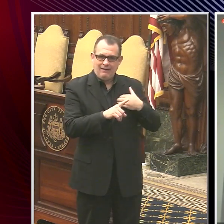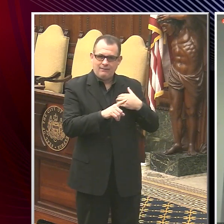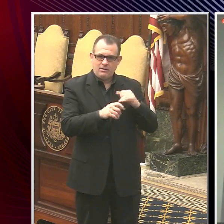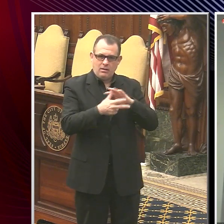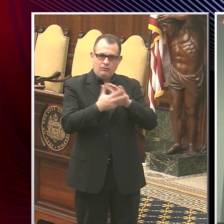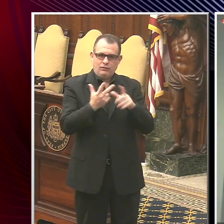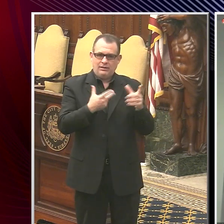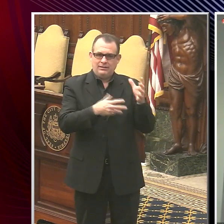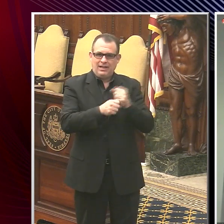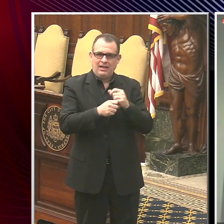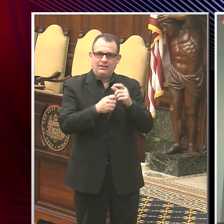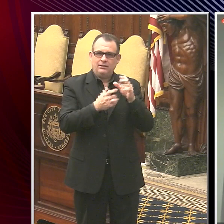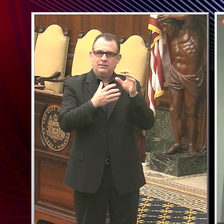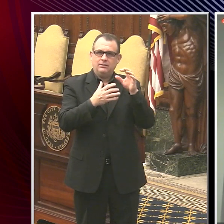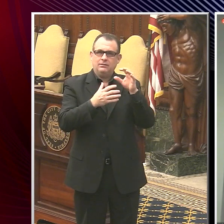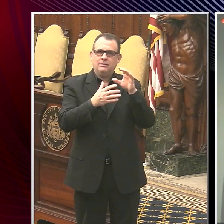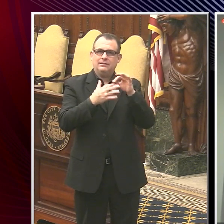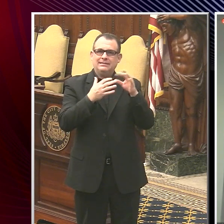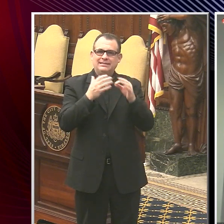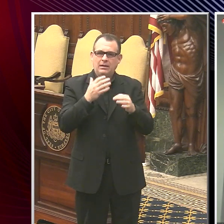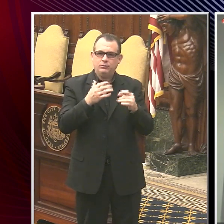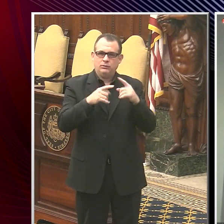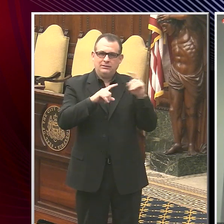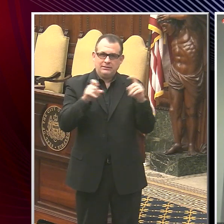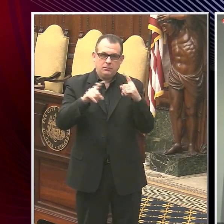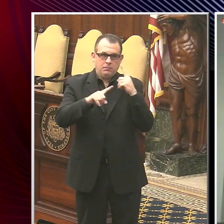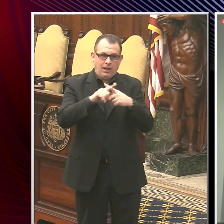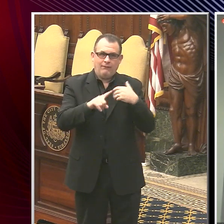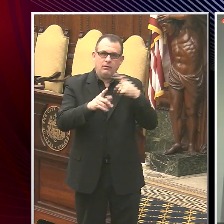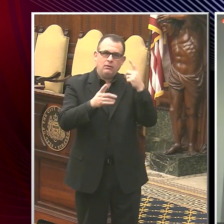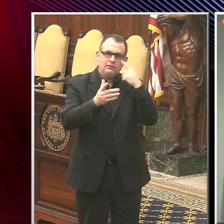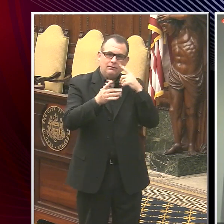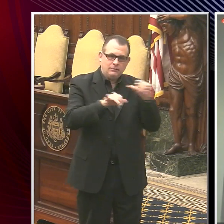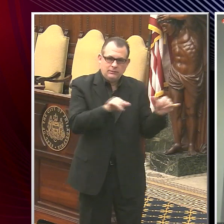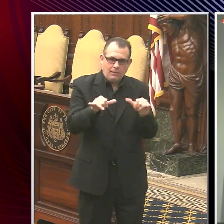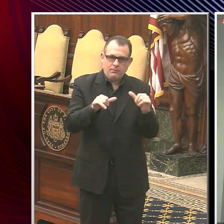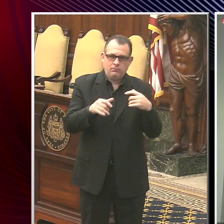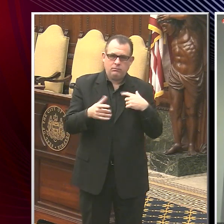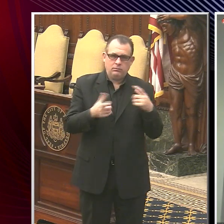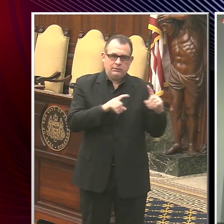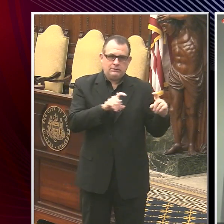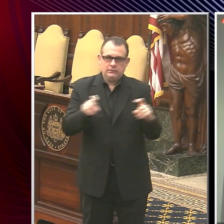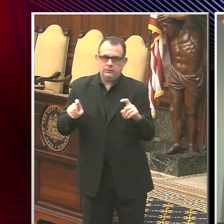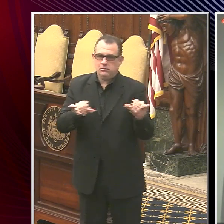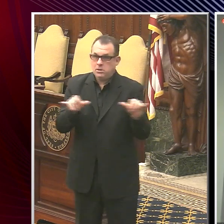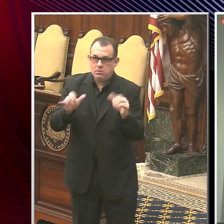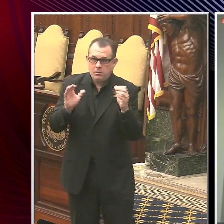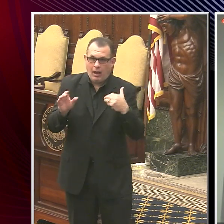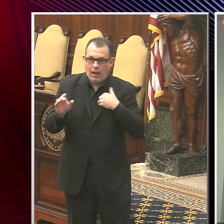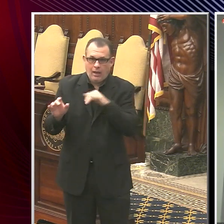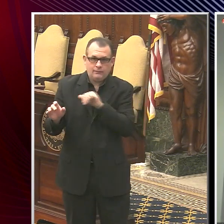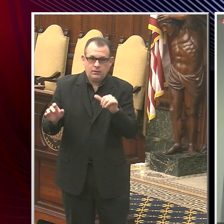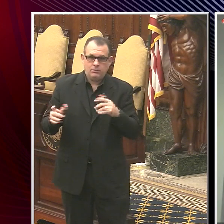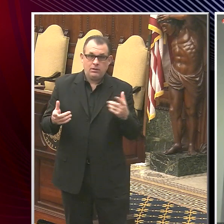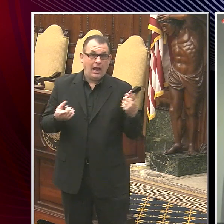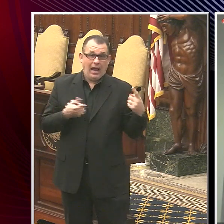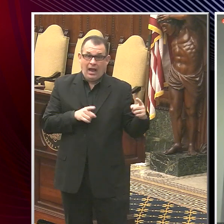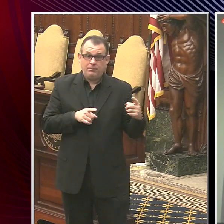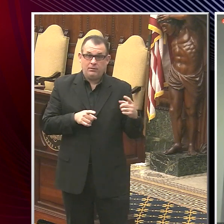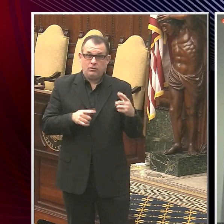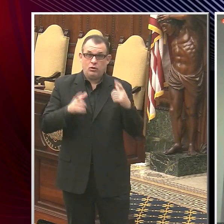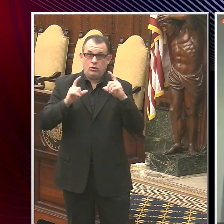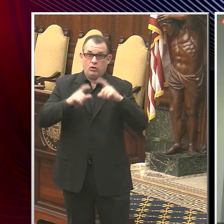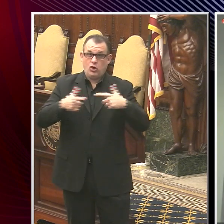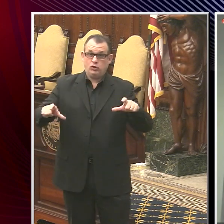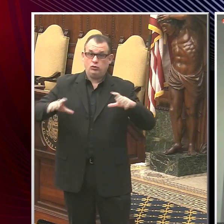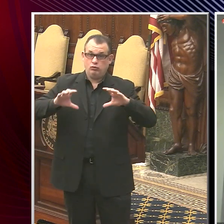samples from people who have already been tested in the city to do that sequencing. It's not something you can do in very, very large volumes. So it'll be a small